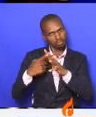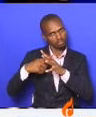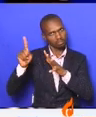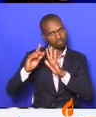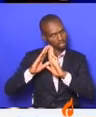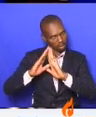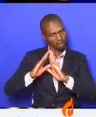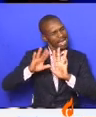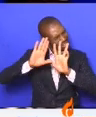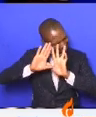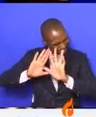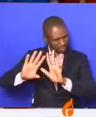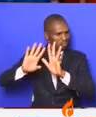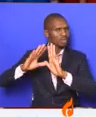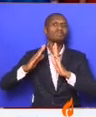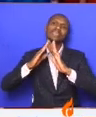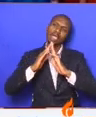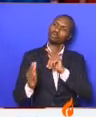Leave the chamber.